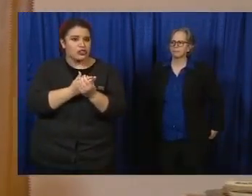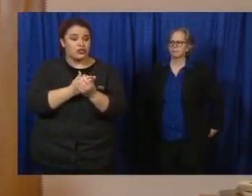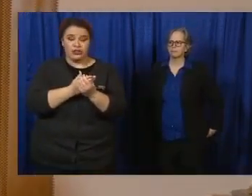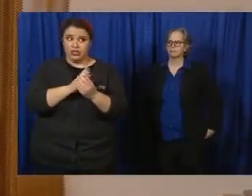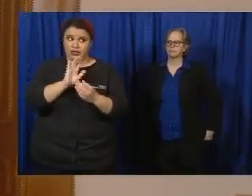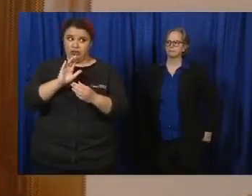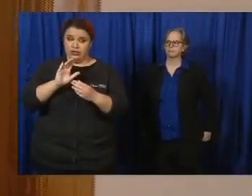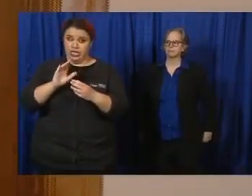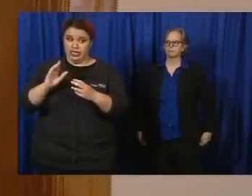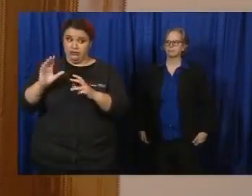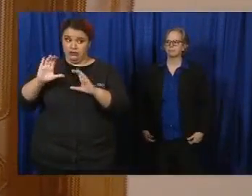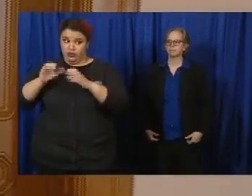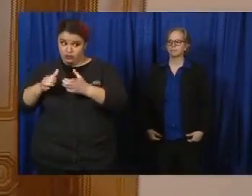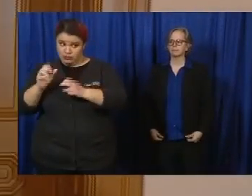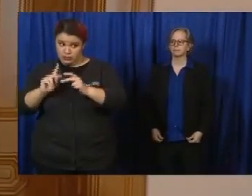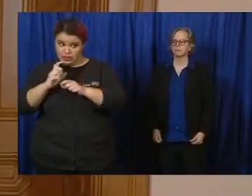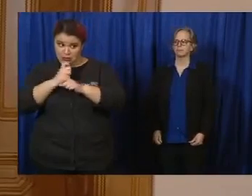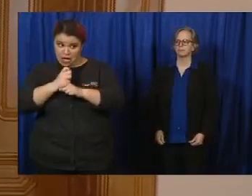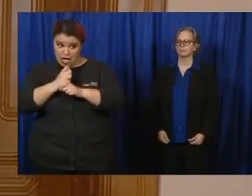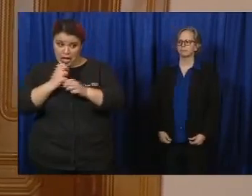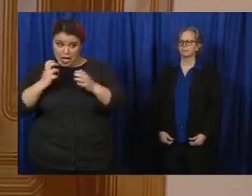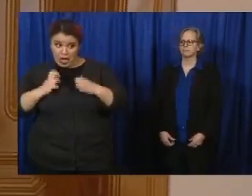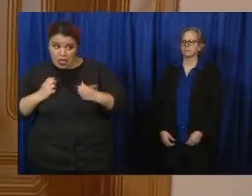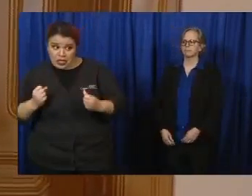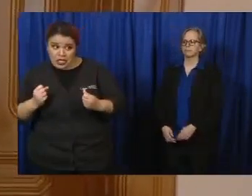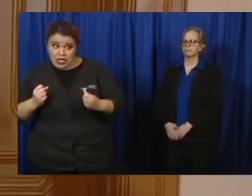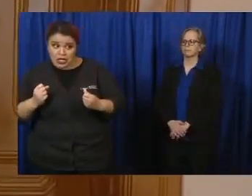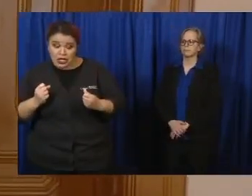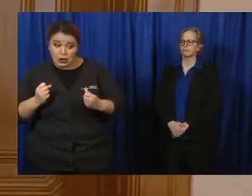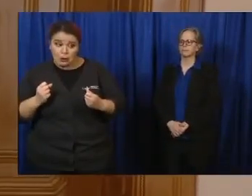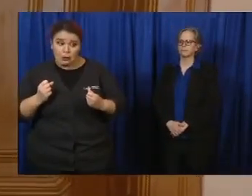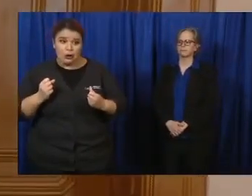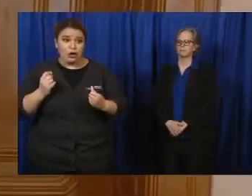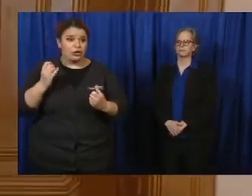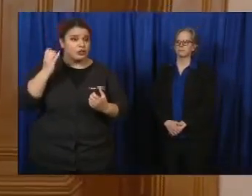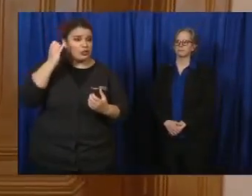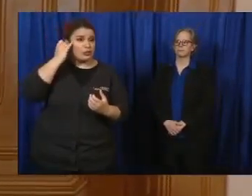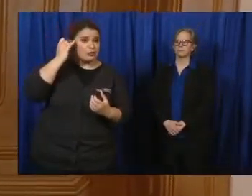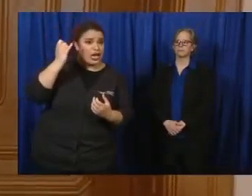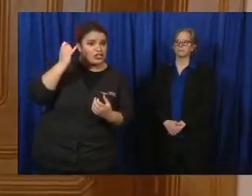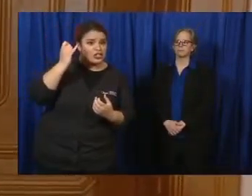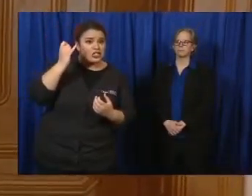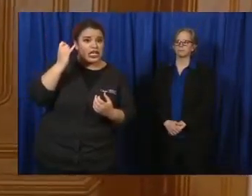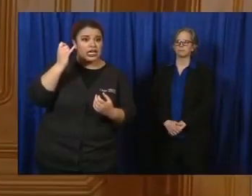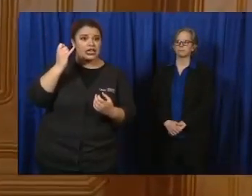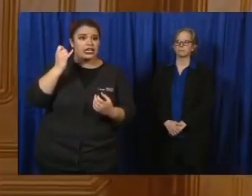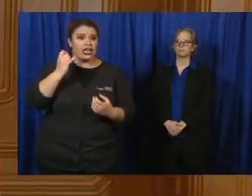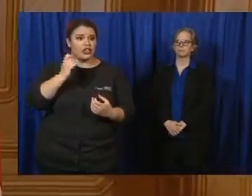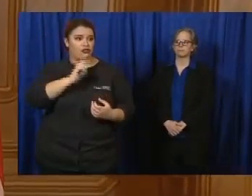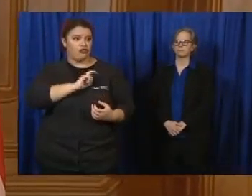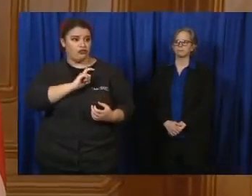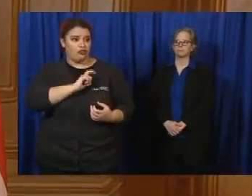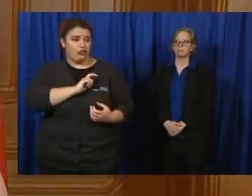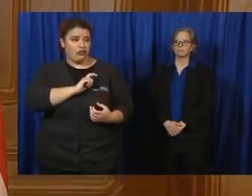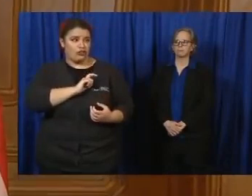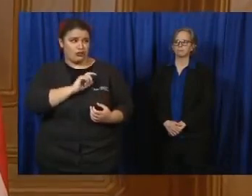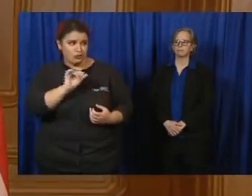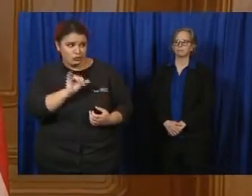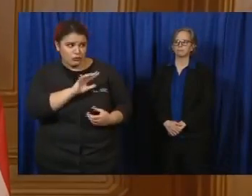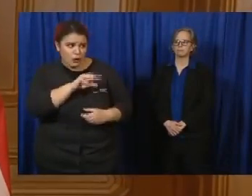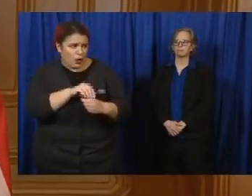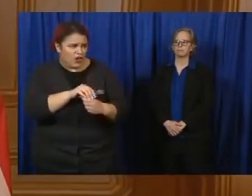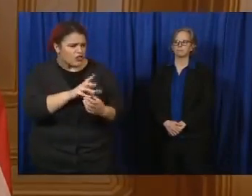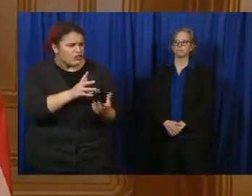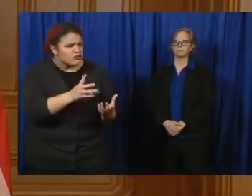population, or are you assuming some percentage of people and guards being offline? Look, that would assume a healthy prison